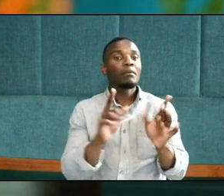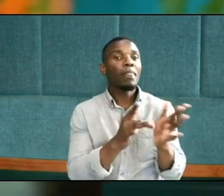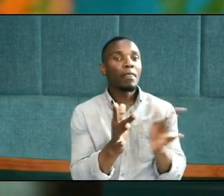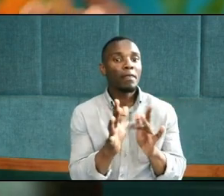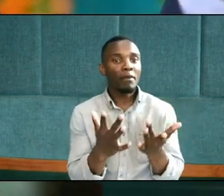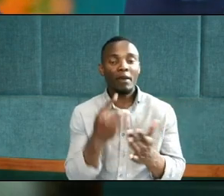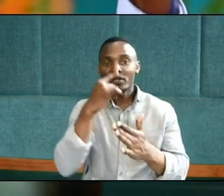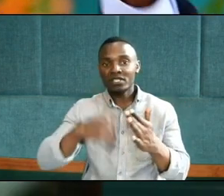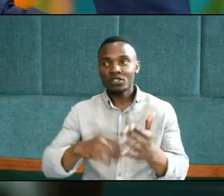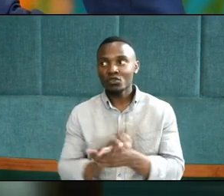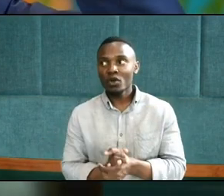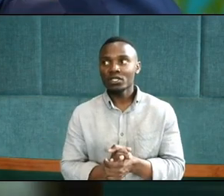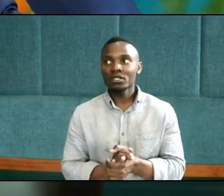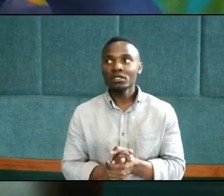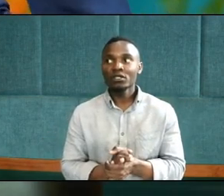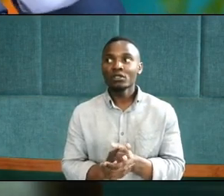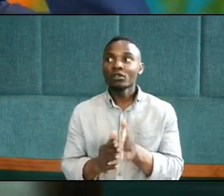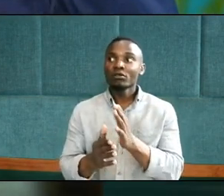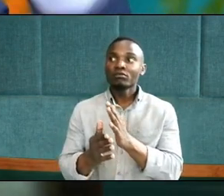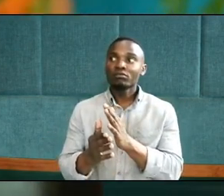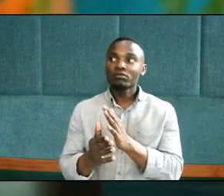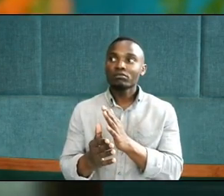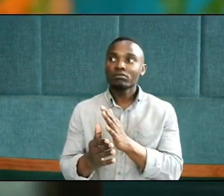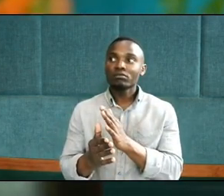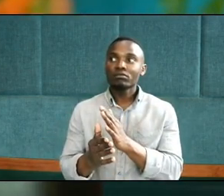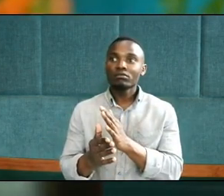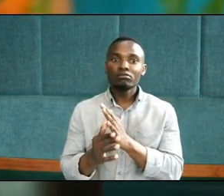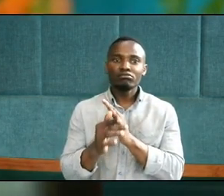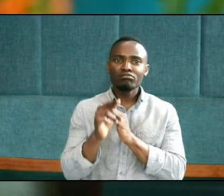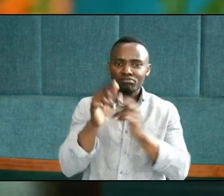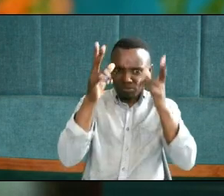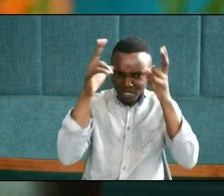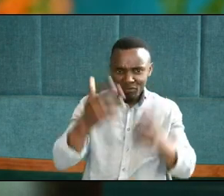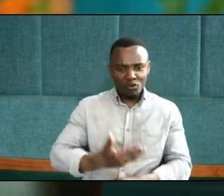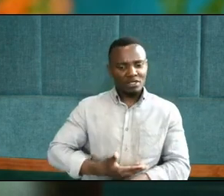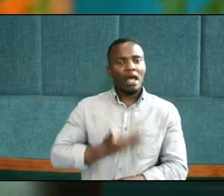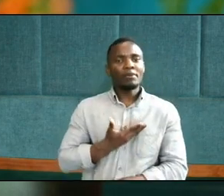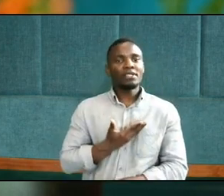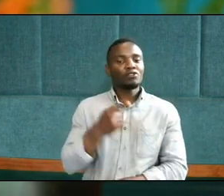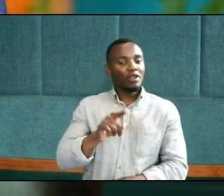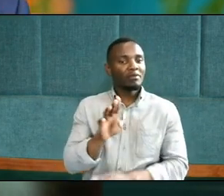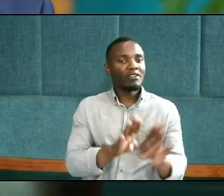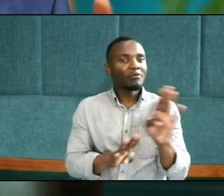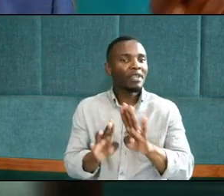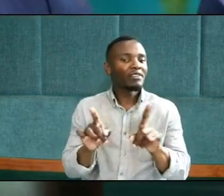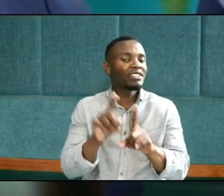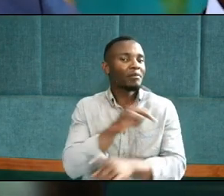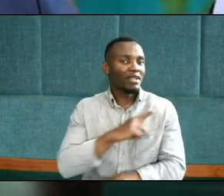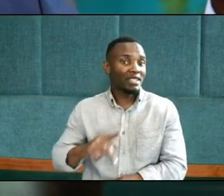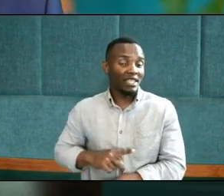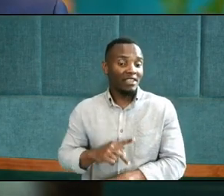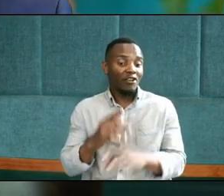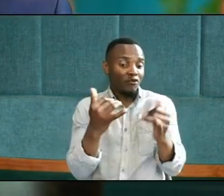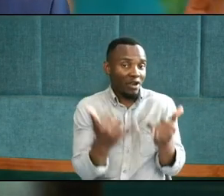thrown down here and he was so angry because he knew his time was short. So he's just acting and behaving like a king for